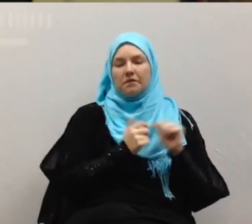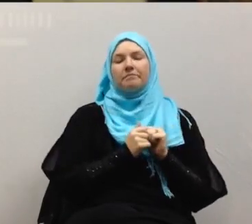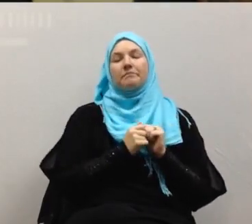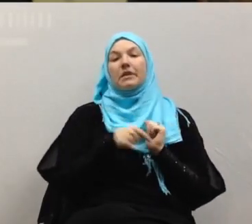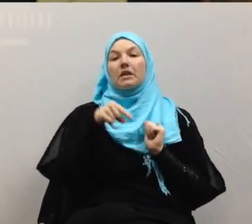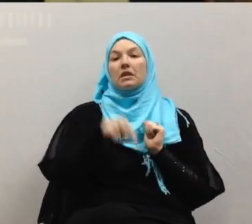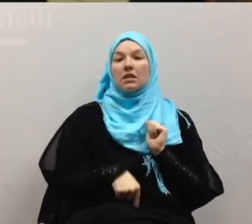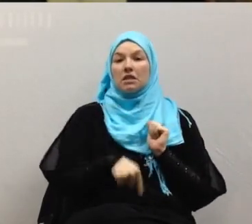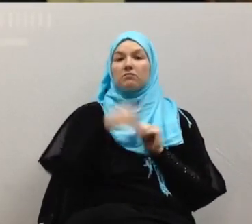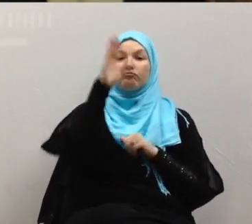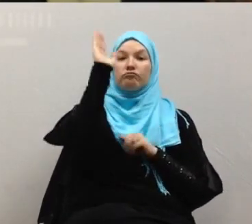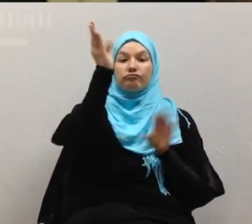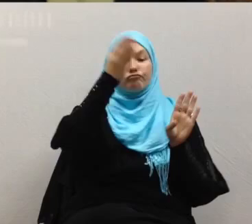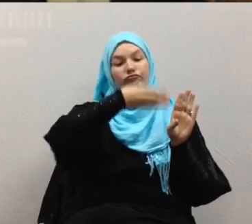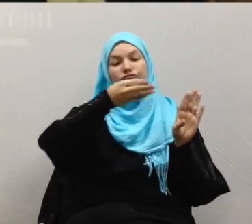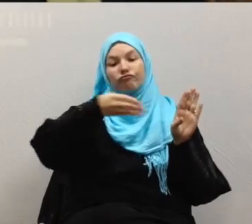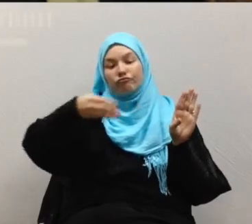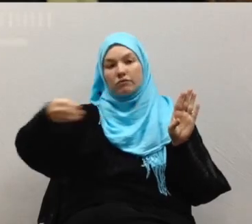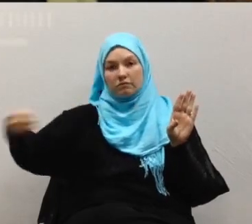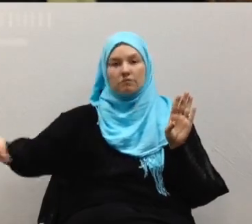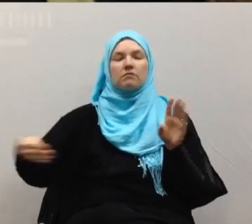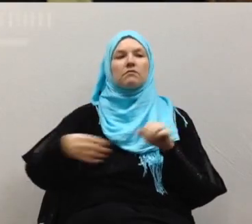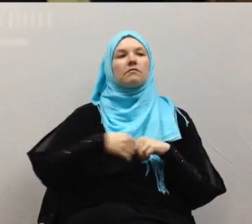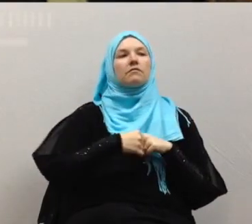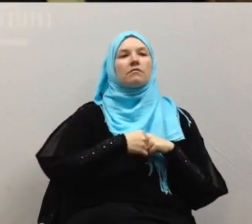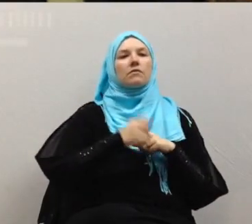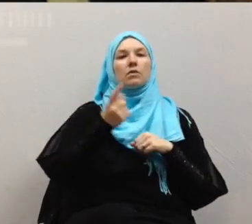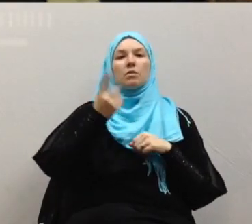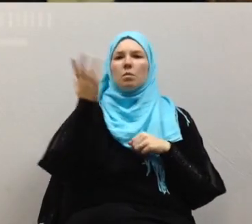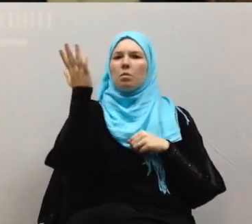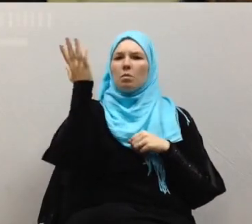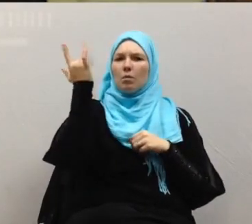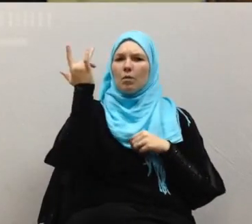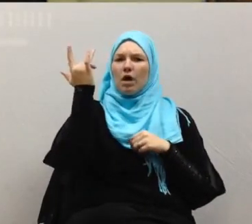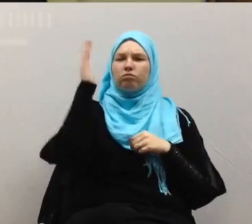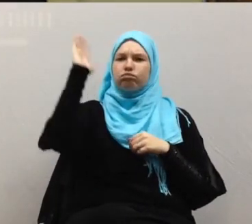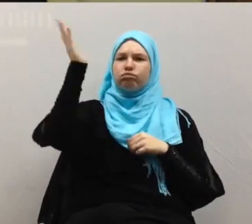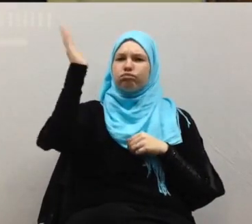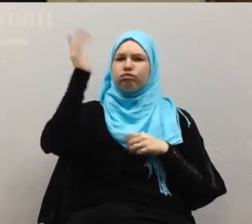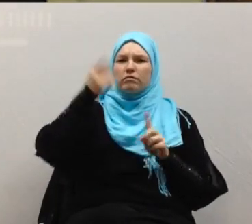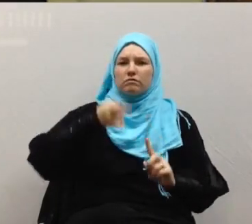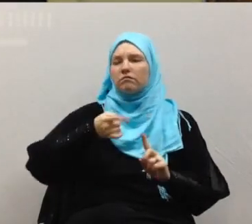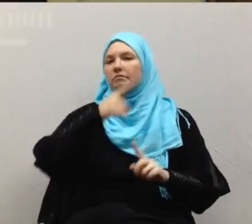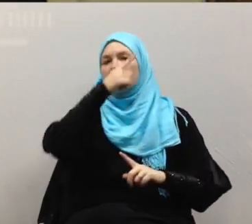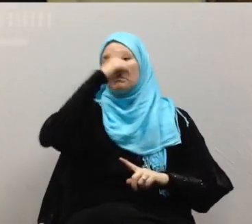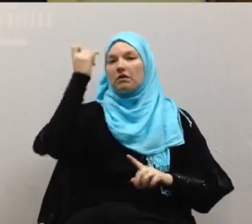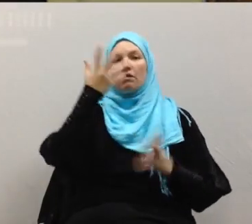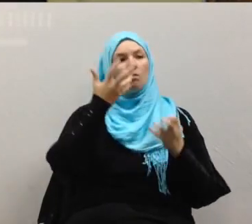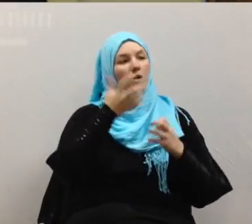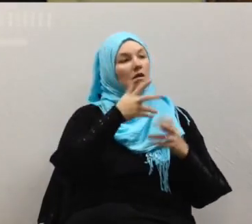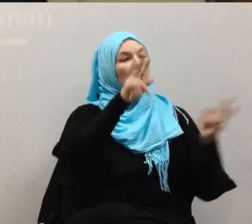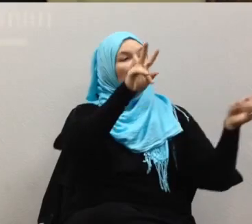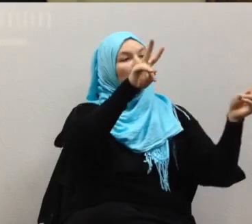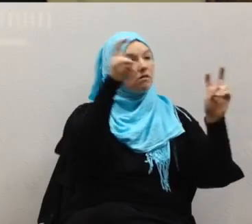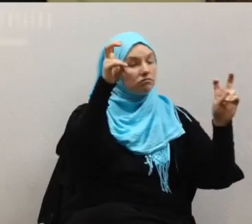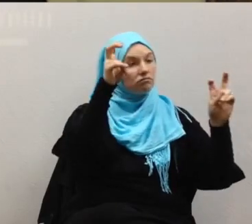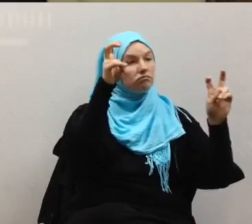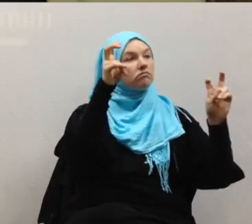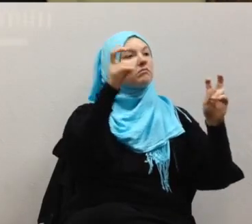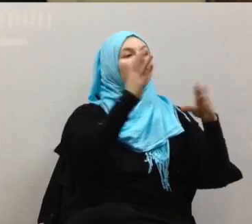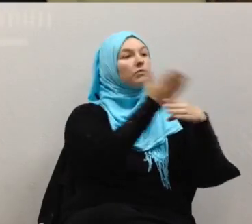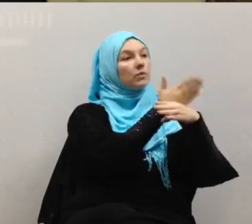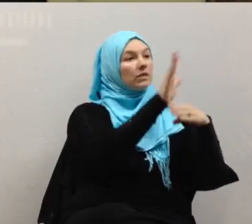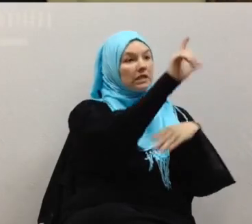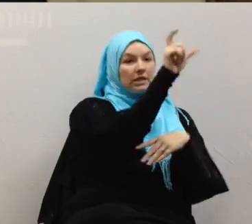series has been developed in response and clarification of the issue of the relationship